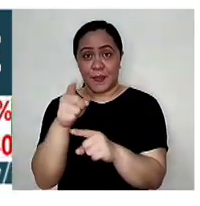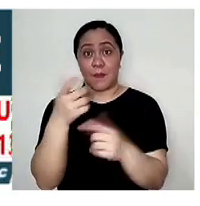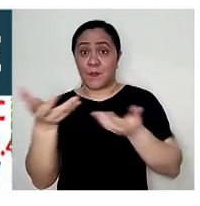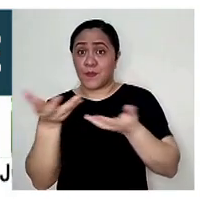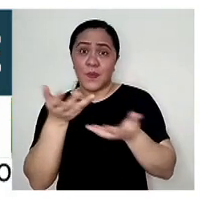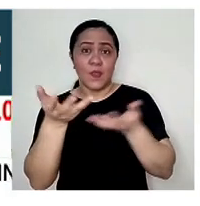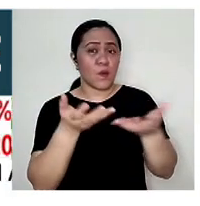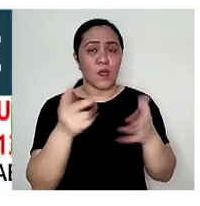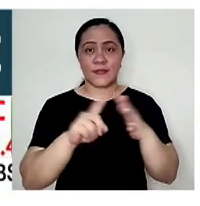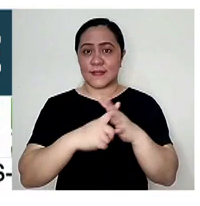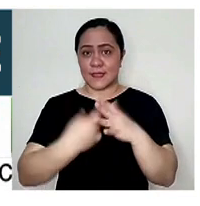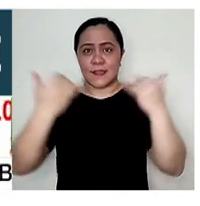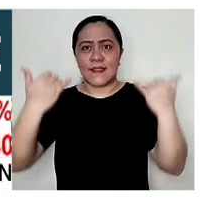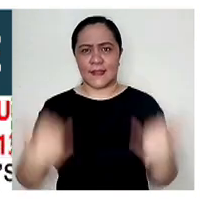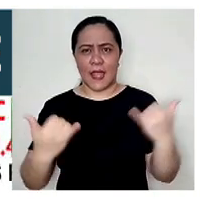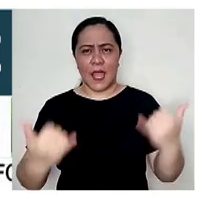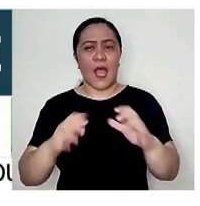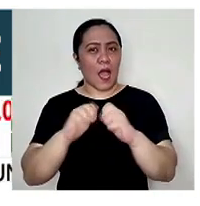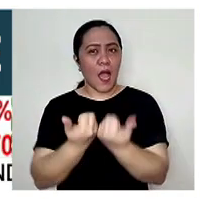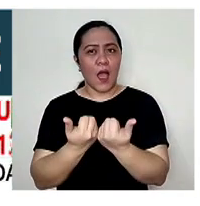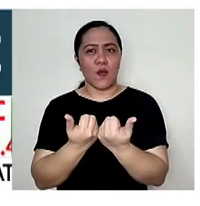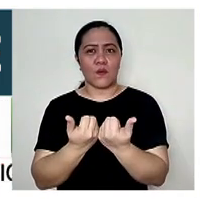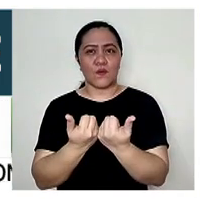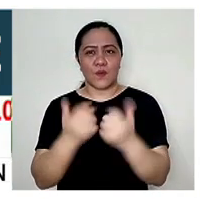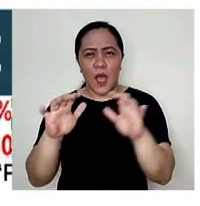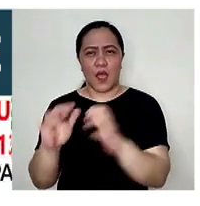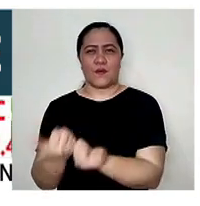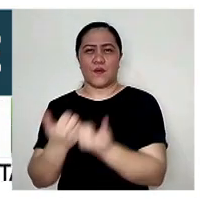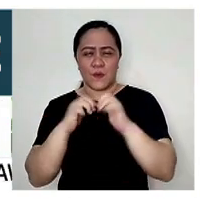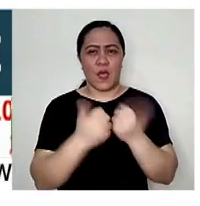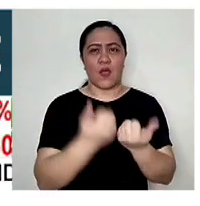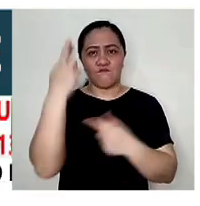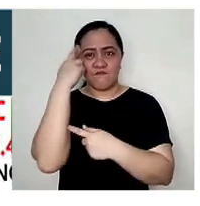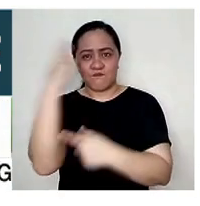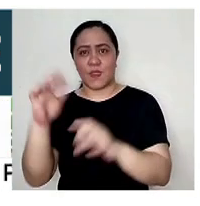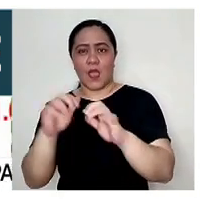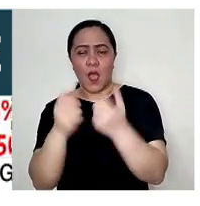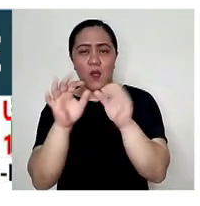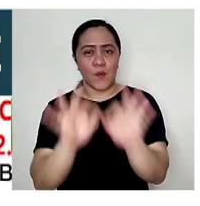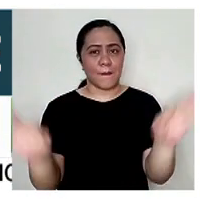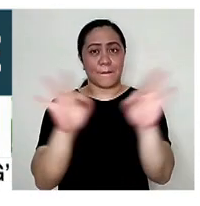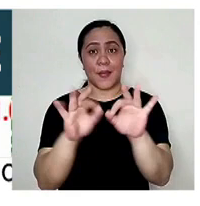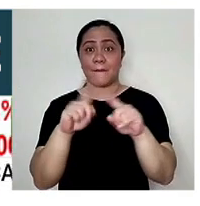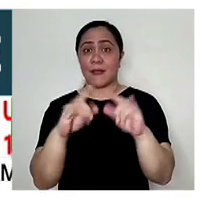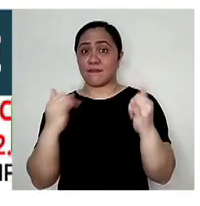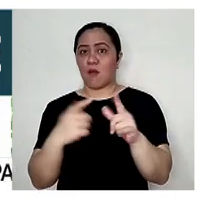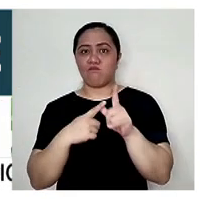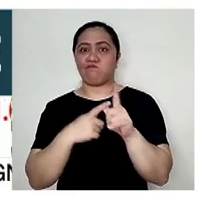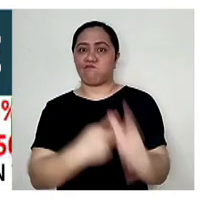as to how that will take place, how that will be realized. But in this race to secure and eventually